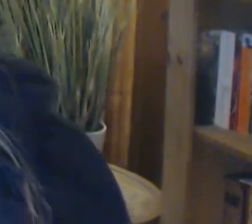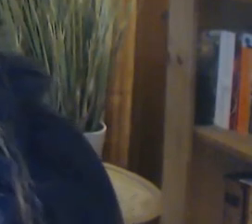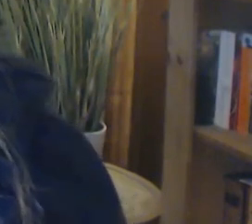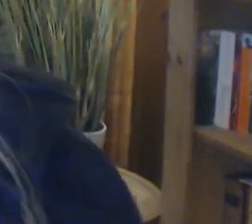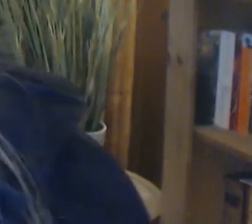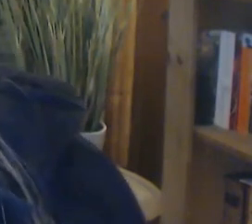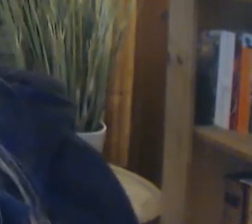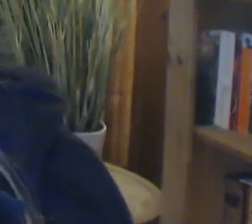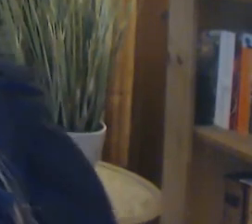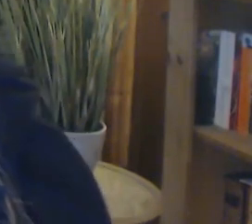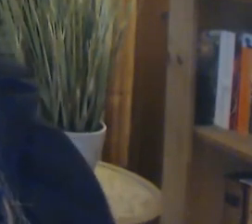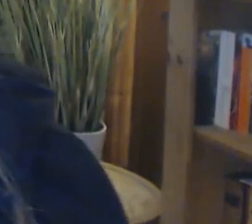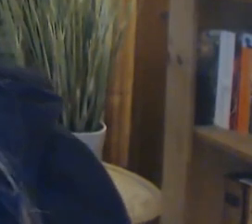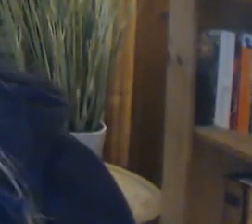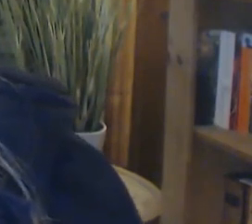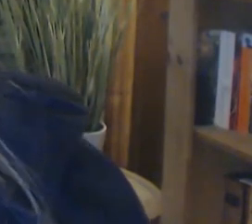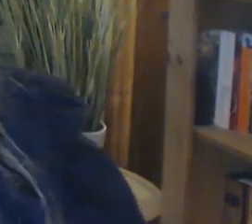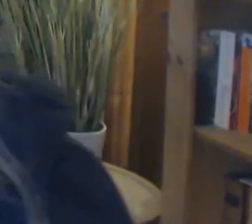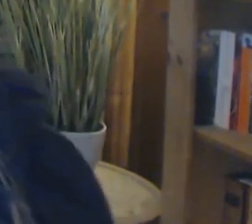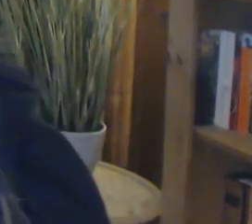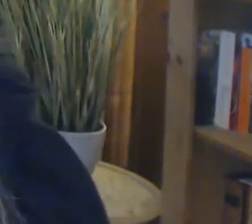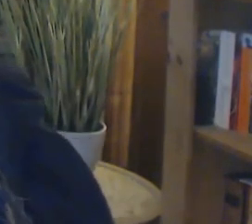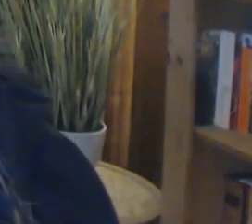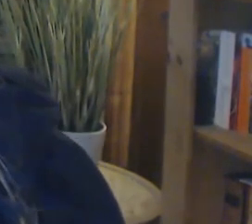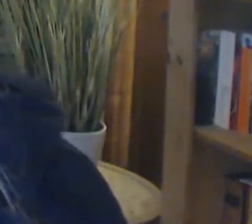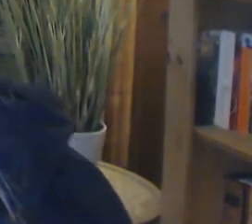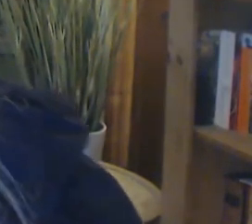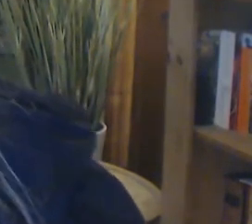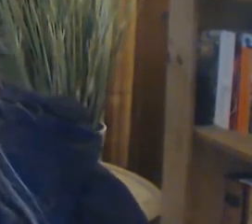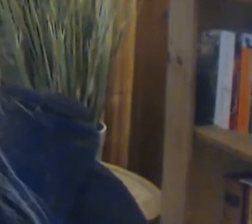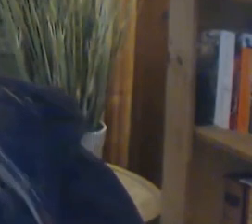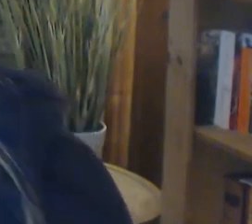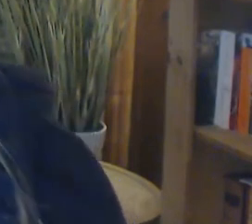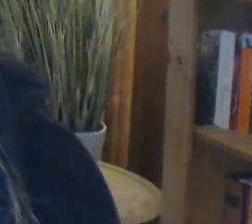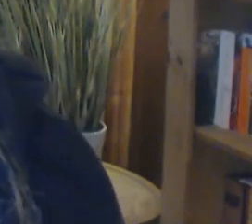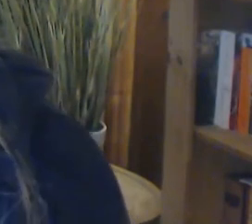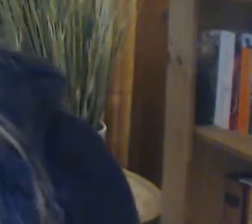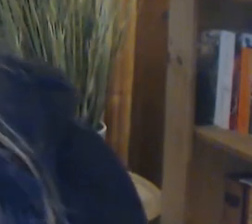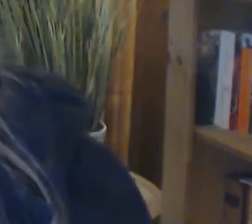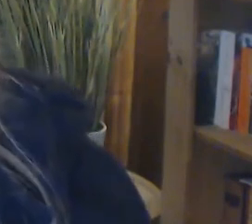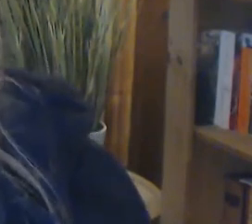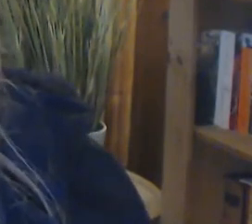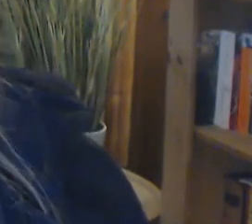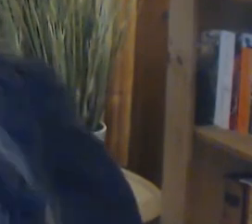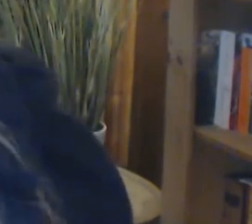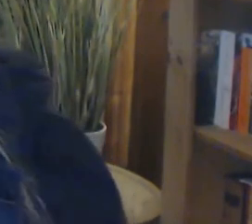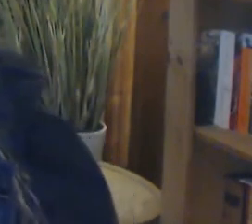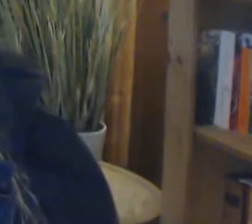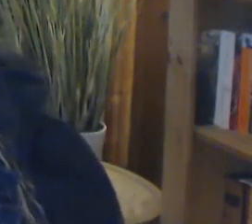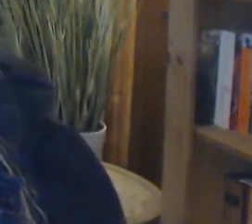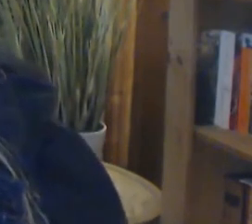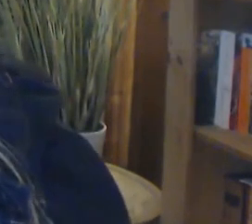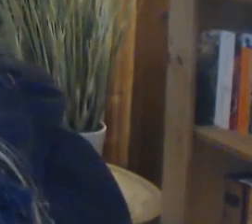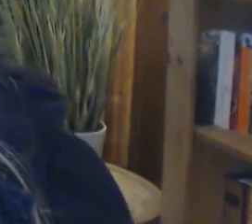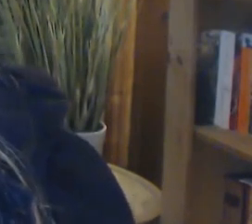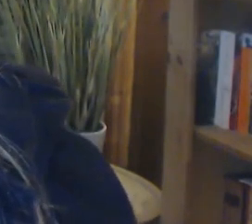whose latest plays are The Whip and an adaptation of The Story of Medea. And last but not least, the actor